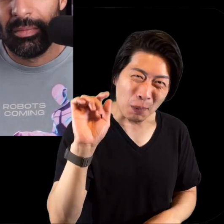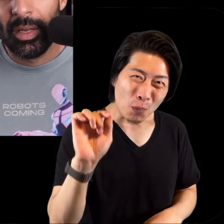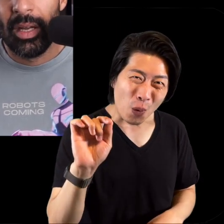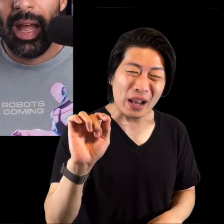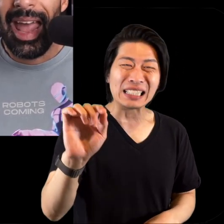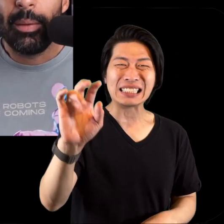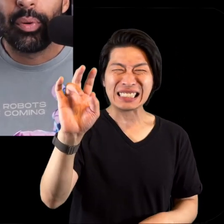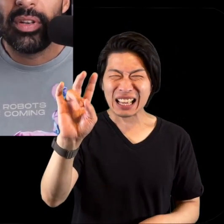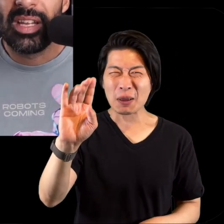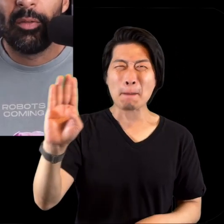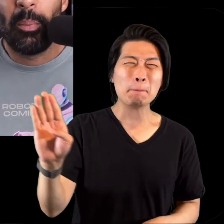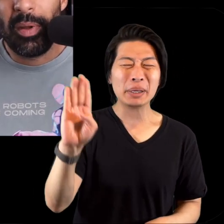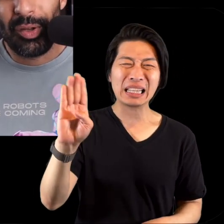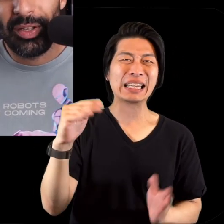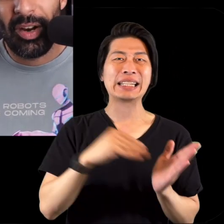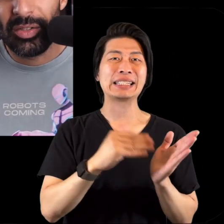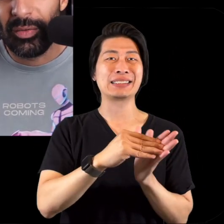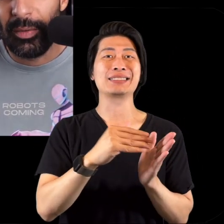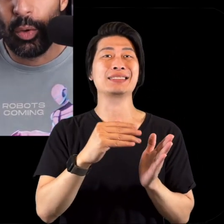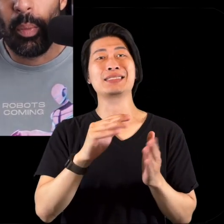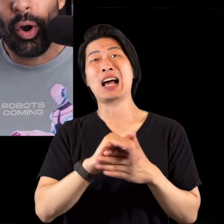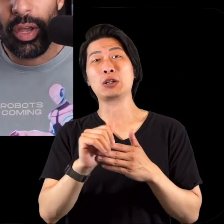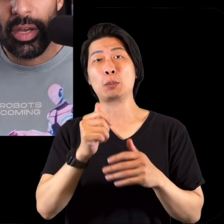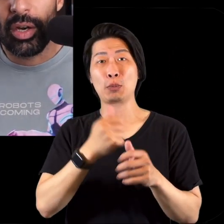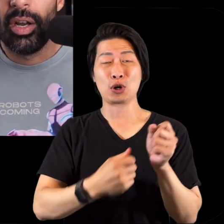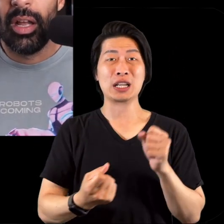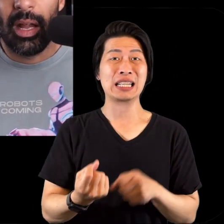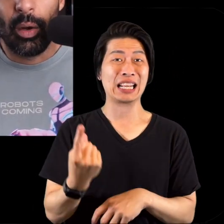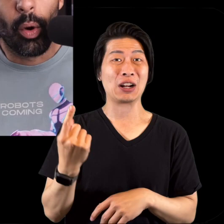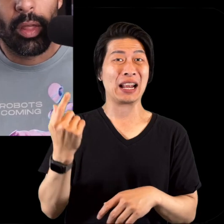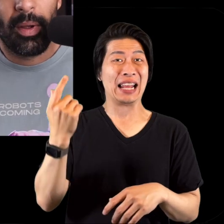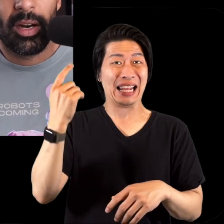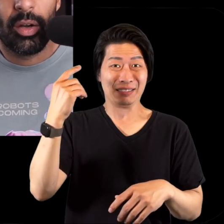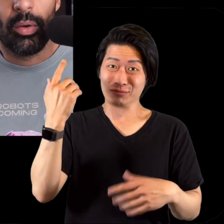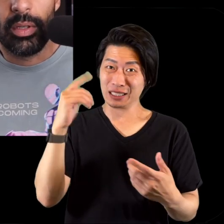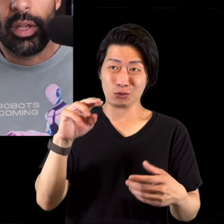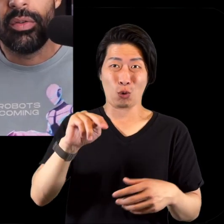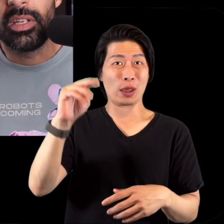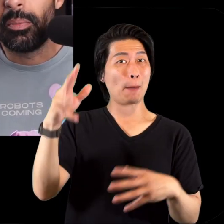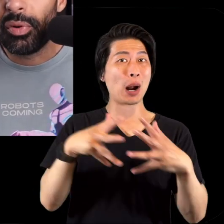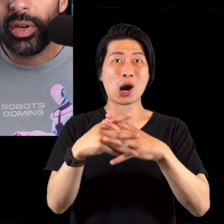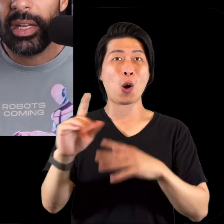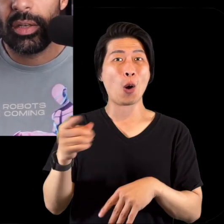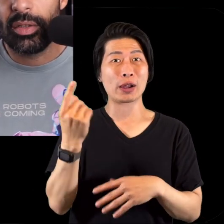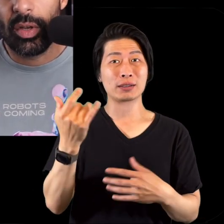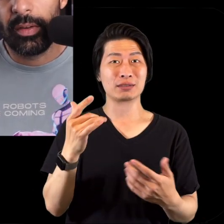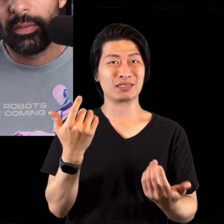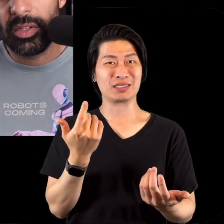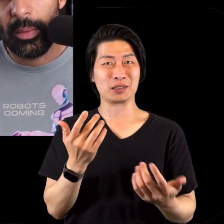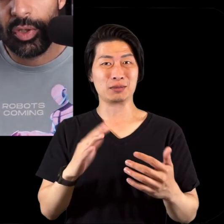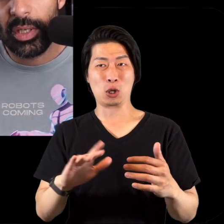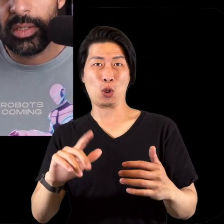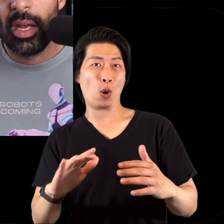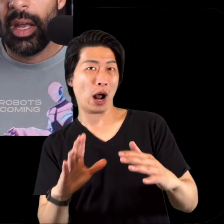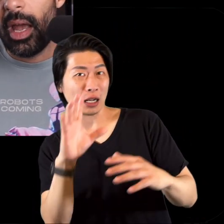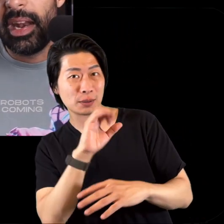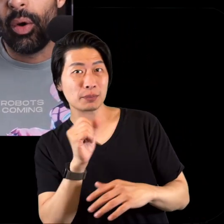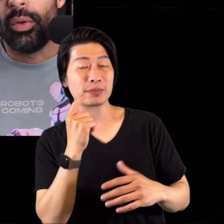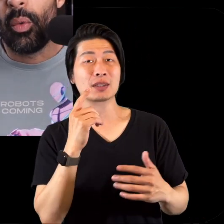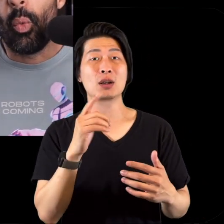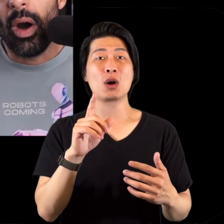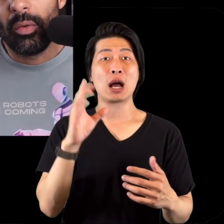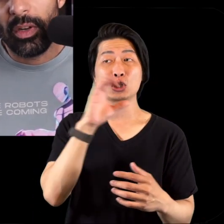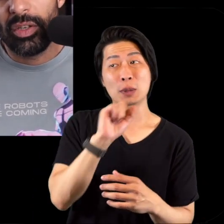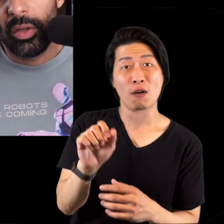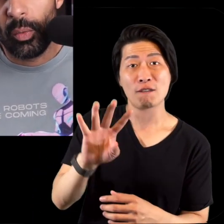only. $8.7 billion in revenue per year in North America only, using pretty conservative assumptions and in